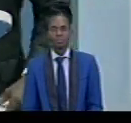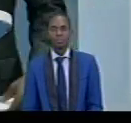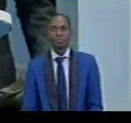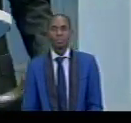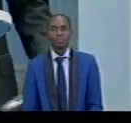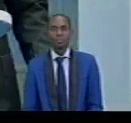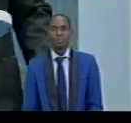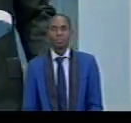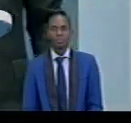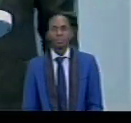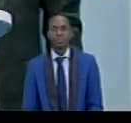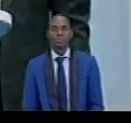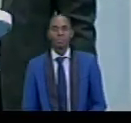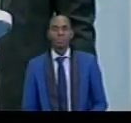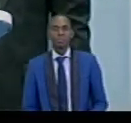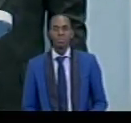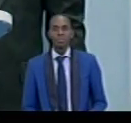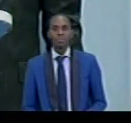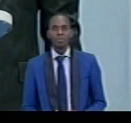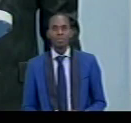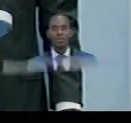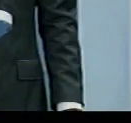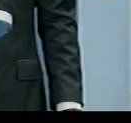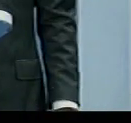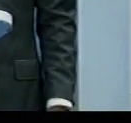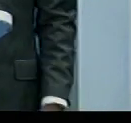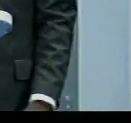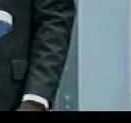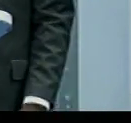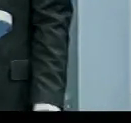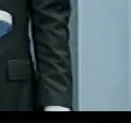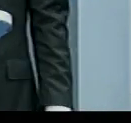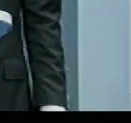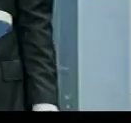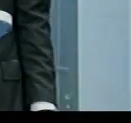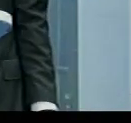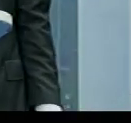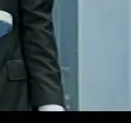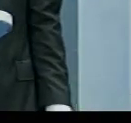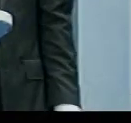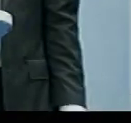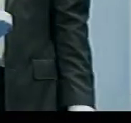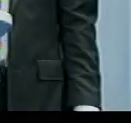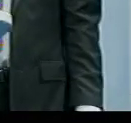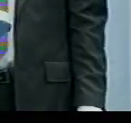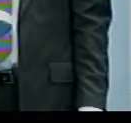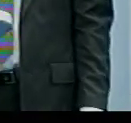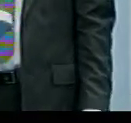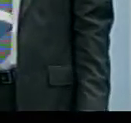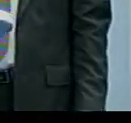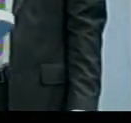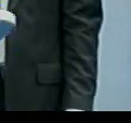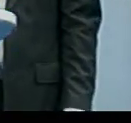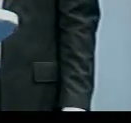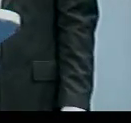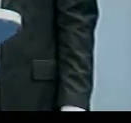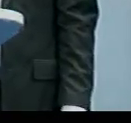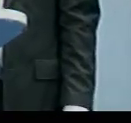I want to invite Pastor Raymond to come and introduce the convener of JCK to us this